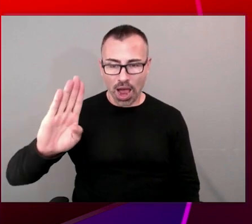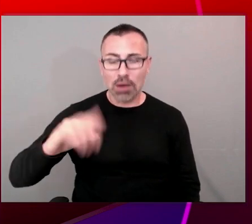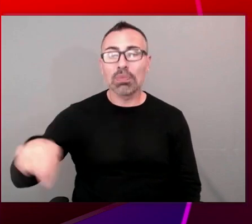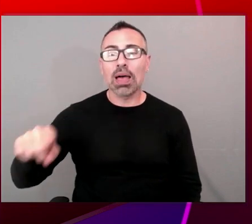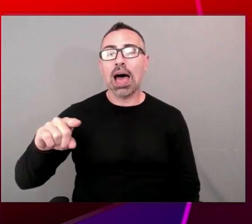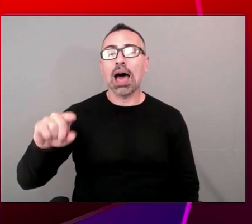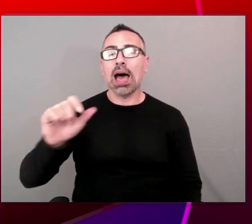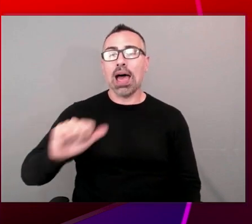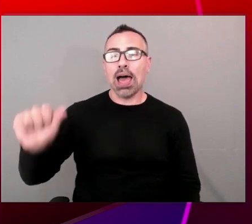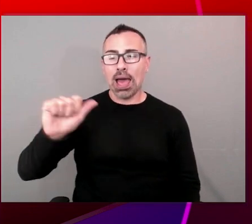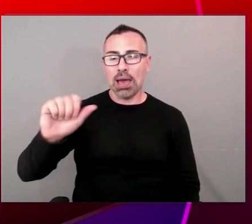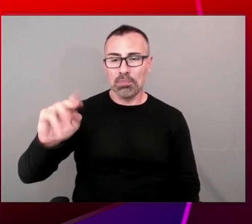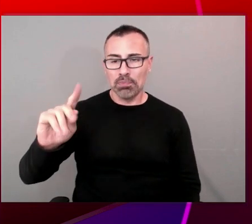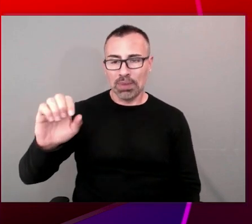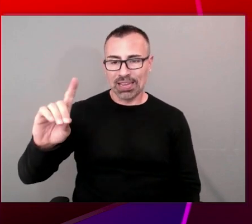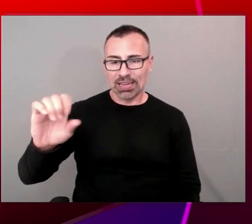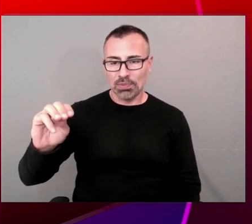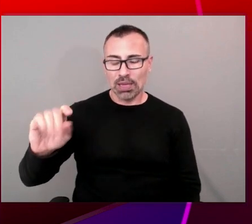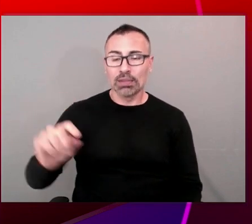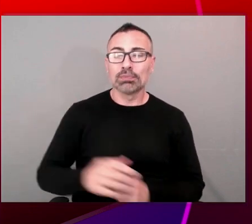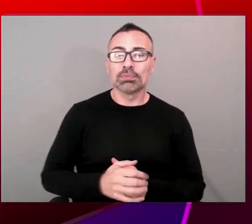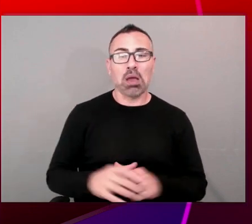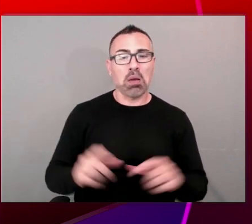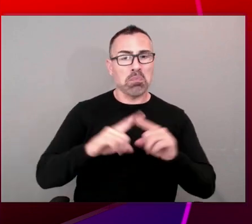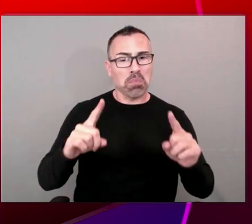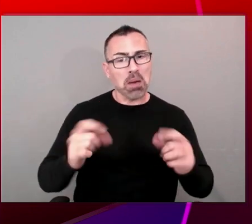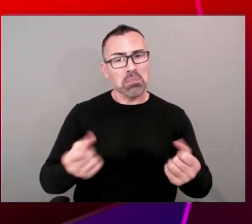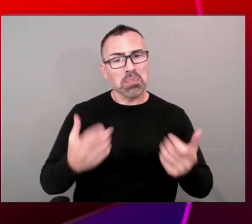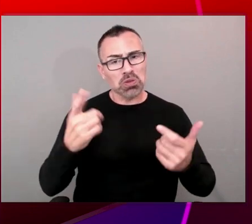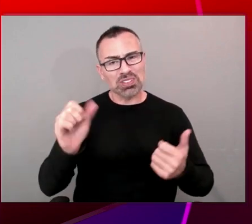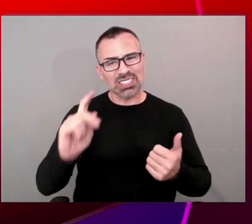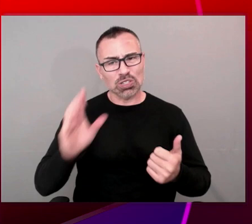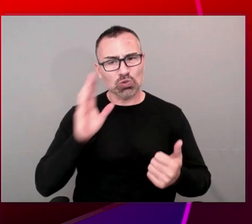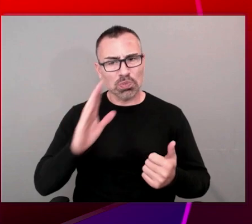on the AWS Heroes page. Perfect. Where you can search